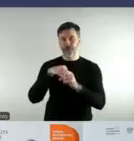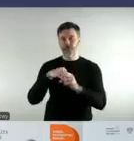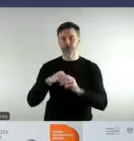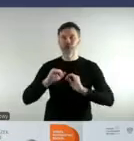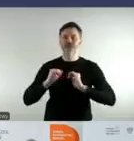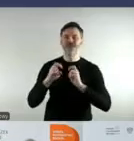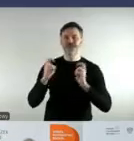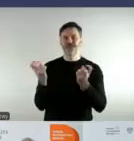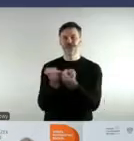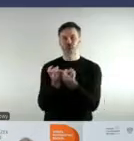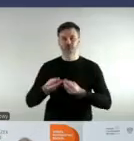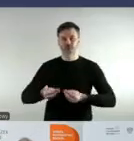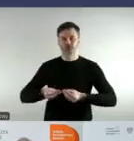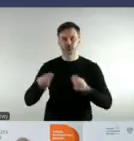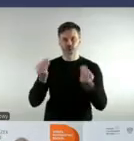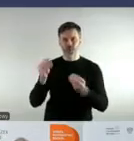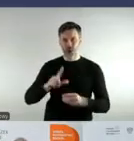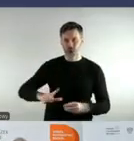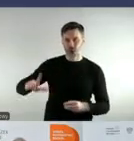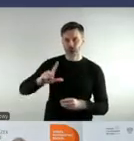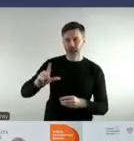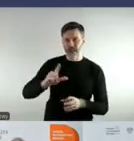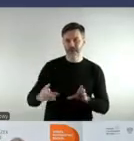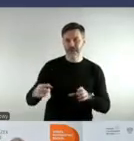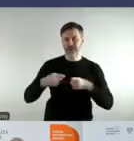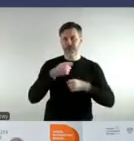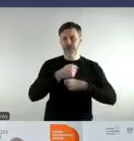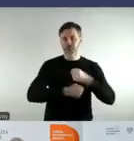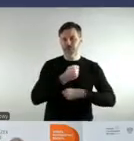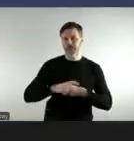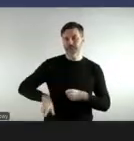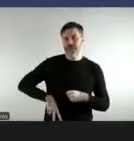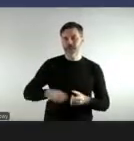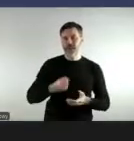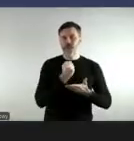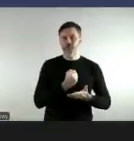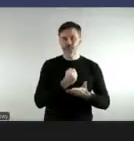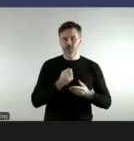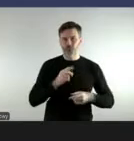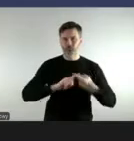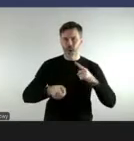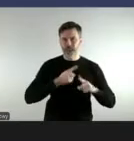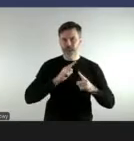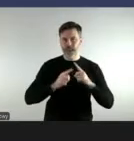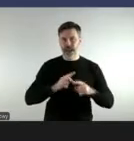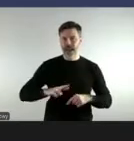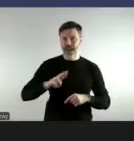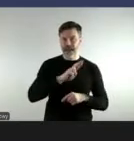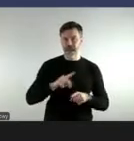organized with the framework of the Local Development Framework in collaboration with the Ministry of Regional Funds and